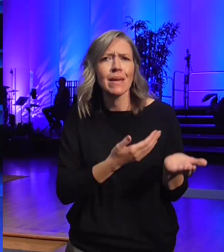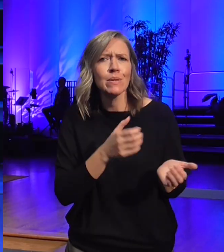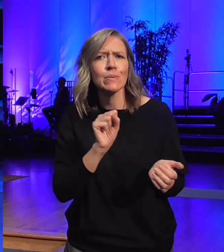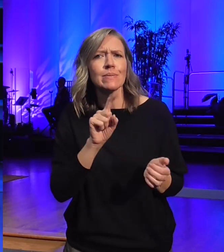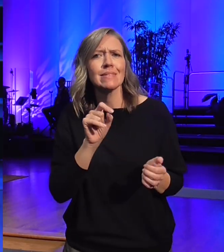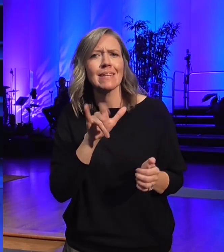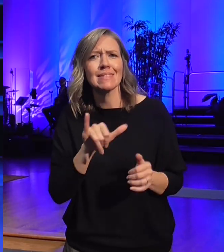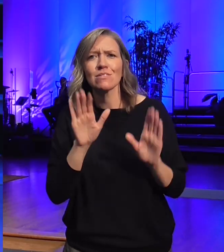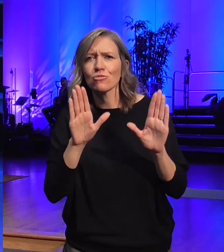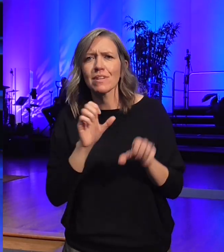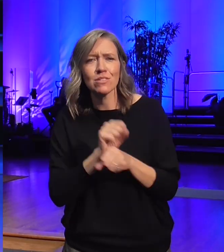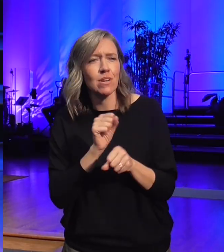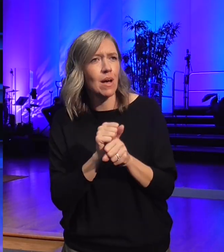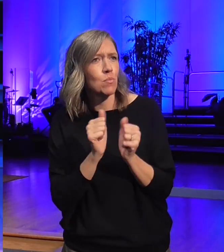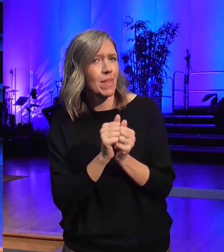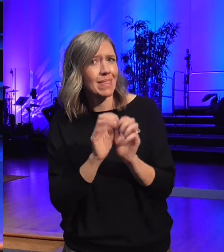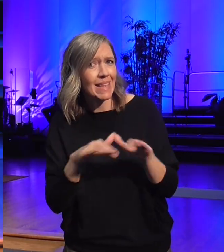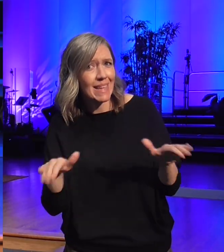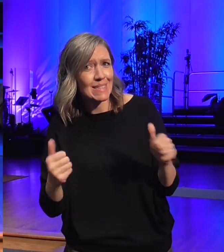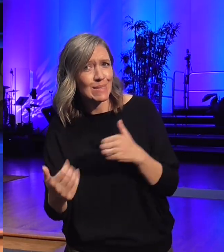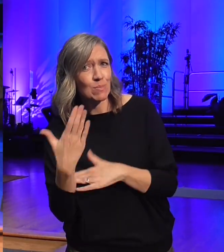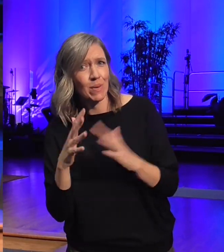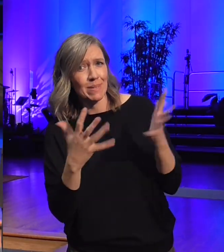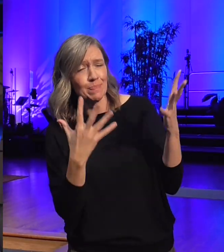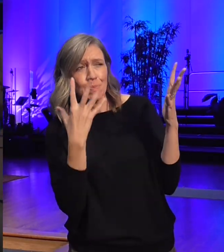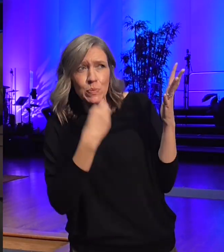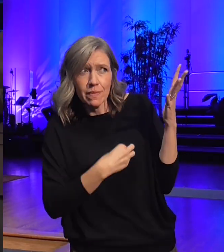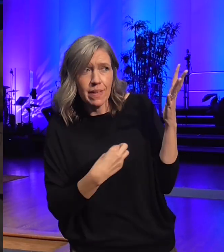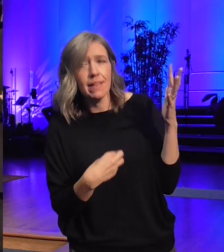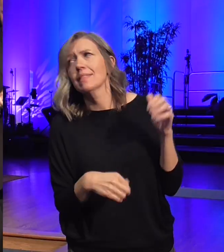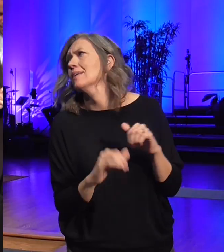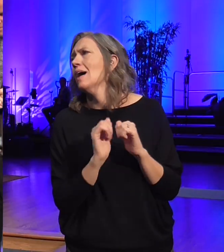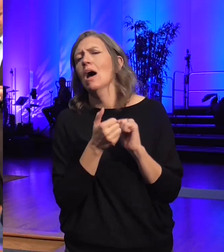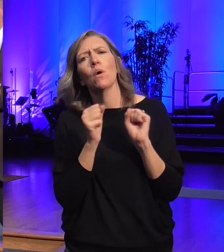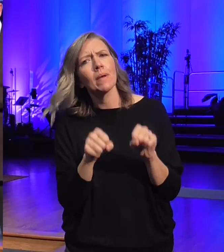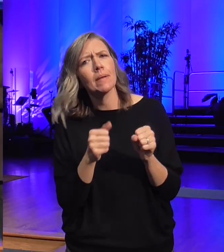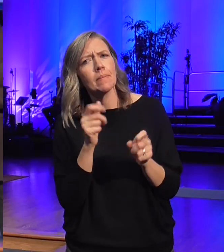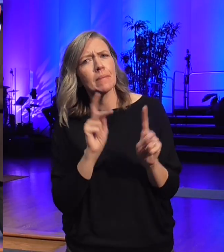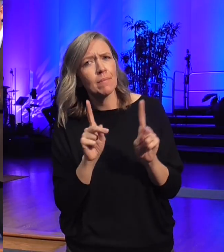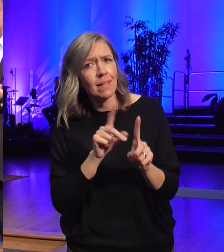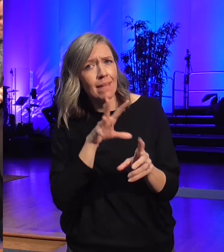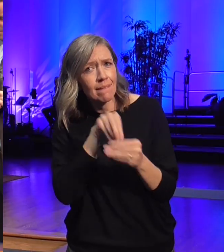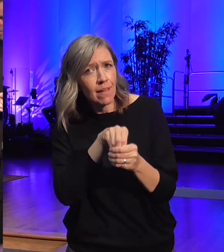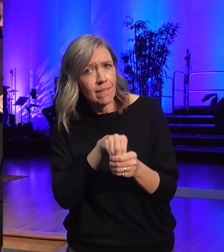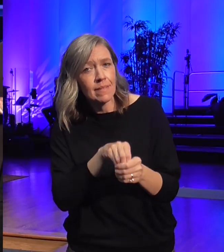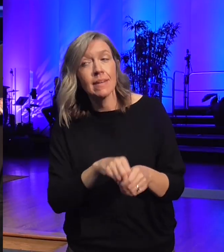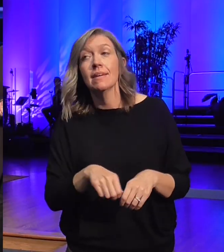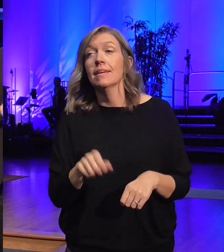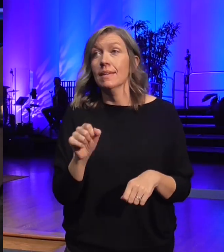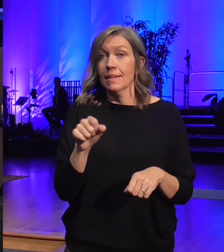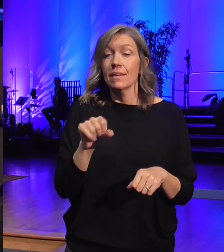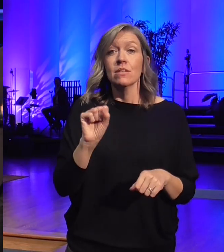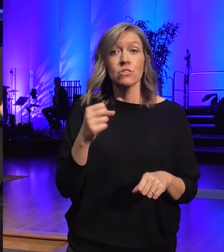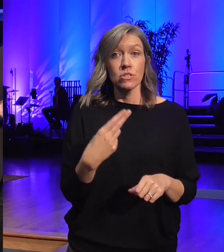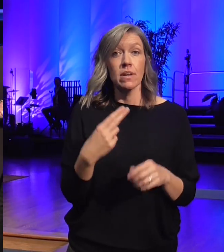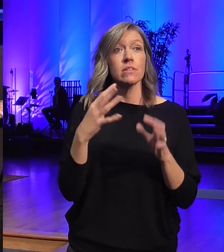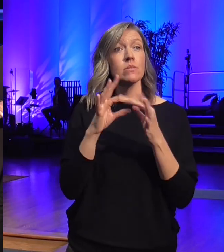Thank you so much. Beautiful, beautiful. Yeah. And how can people get involved? Yeah, so Josh